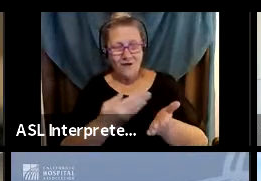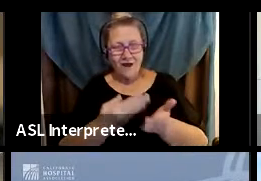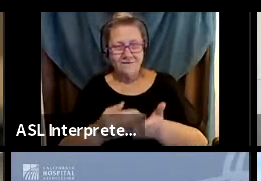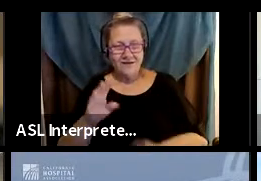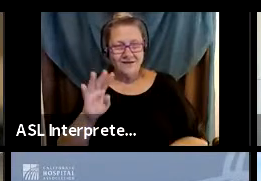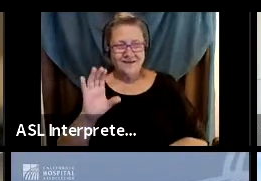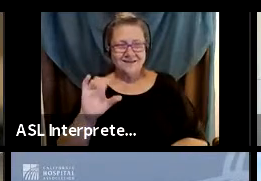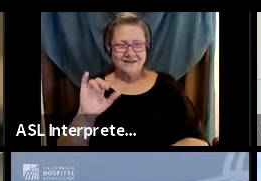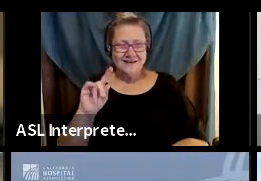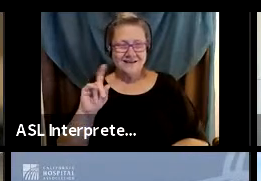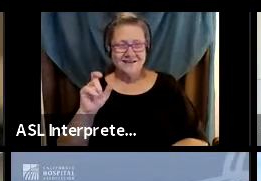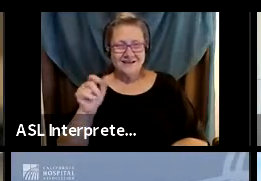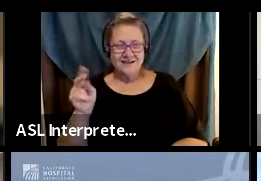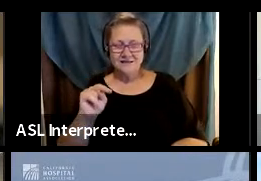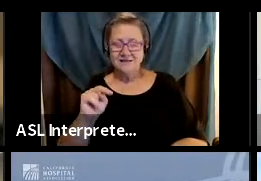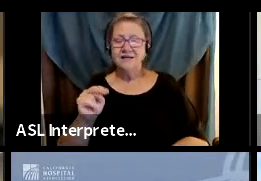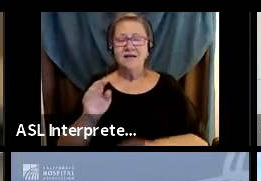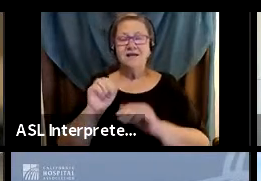much as possible.